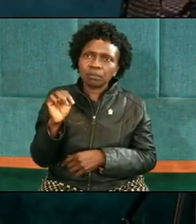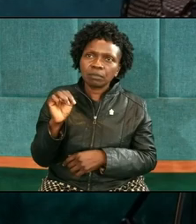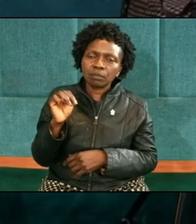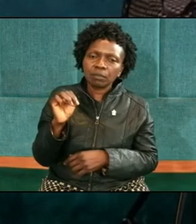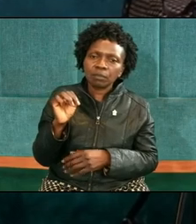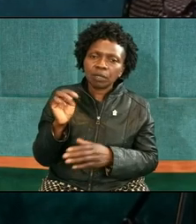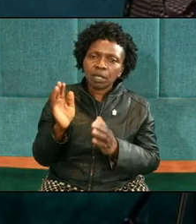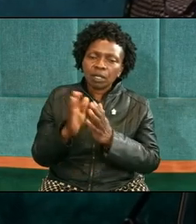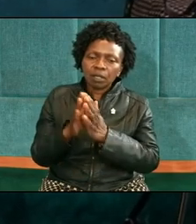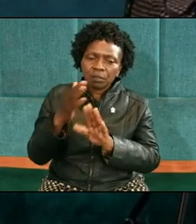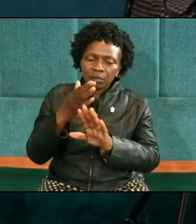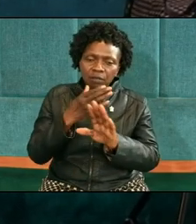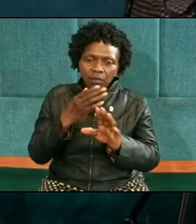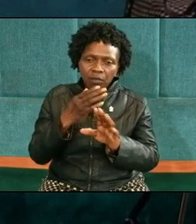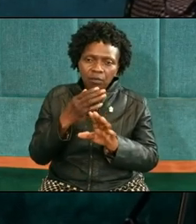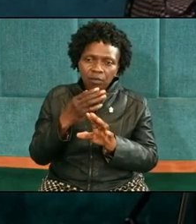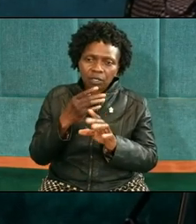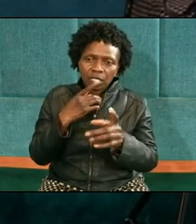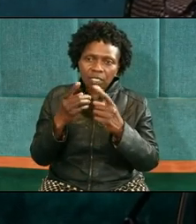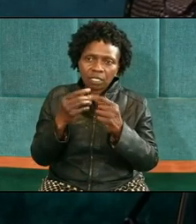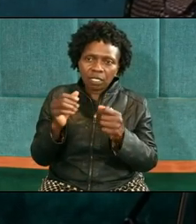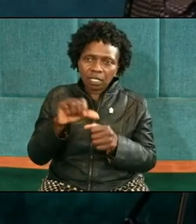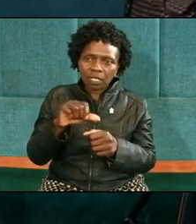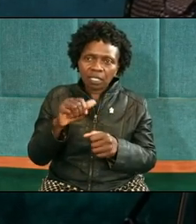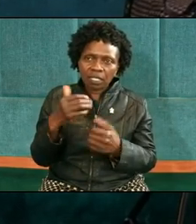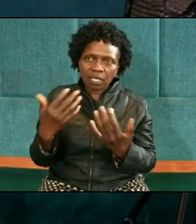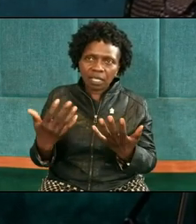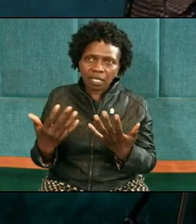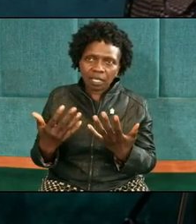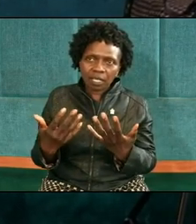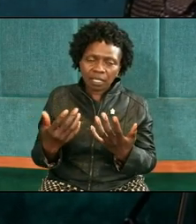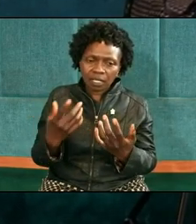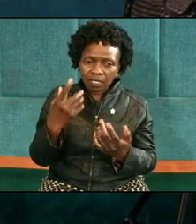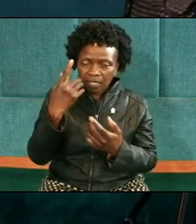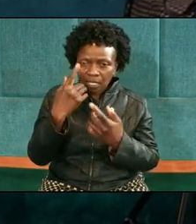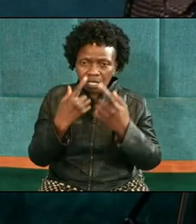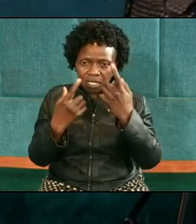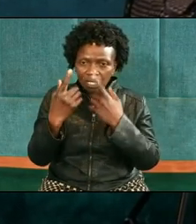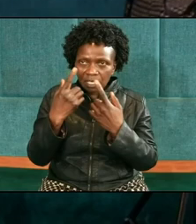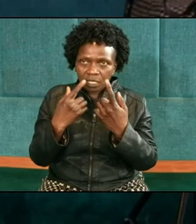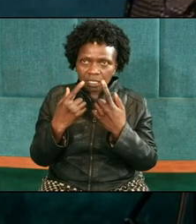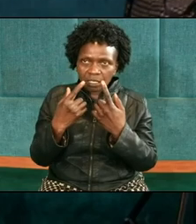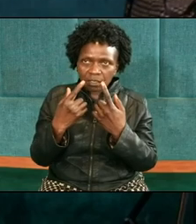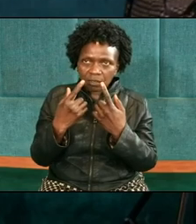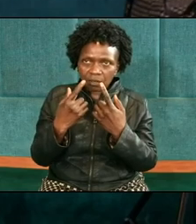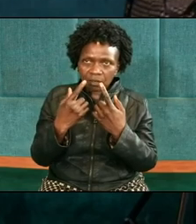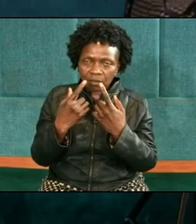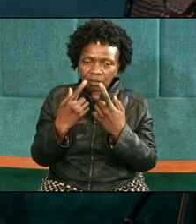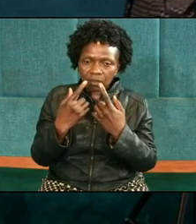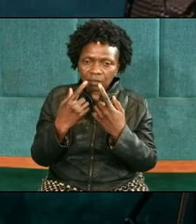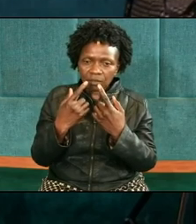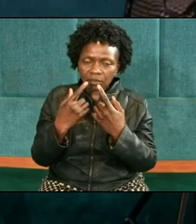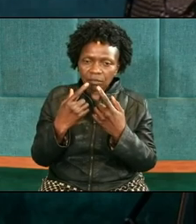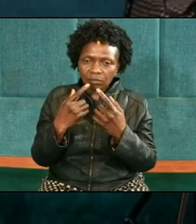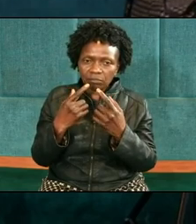And before she could say anything, her tears welled up in the corner of her